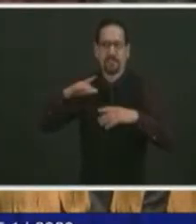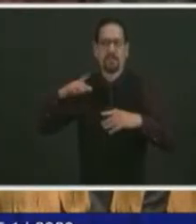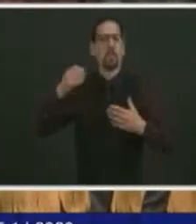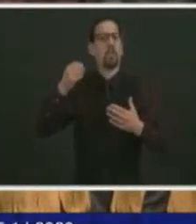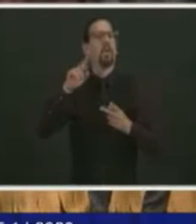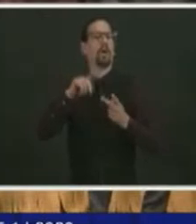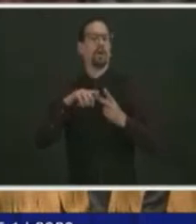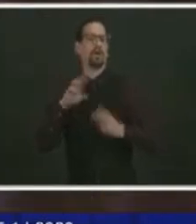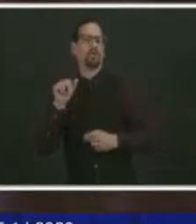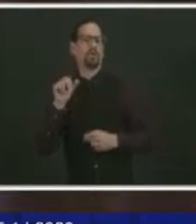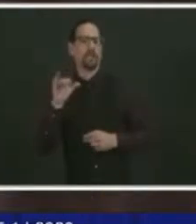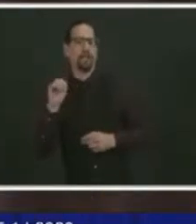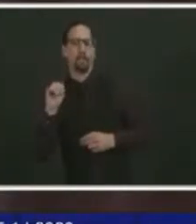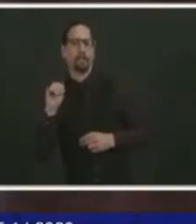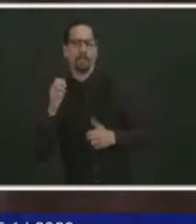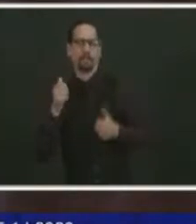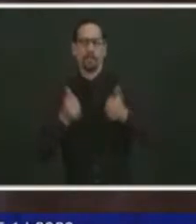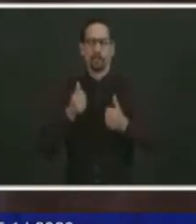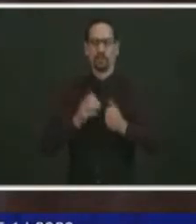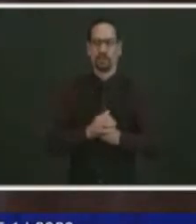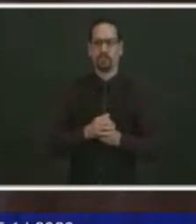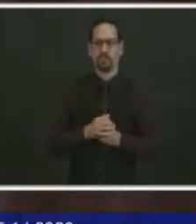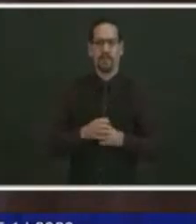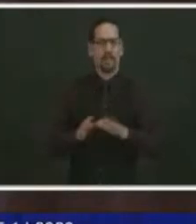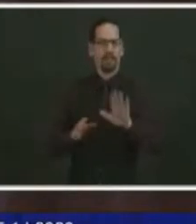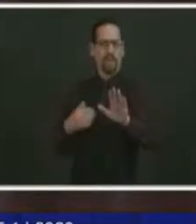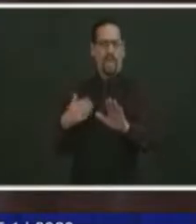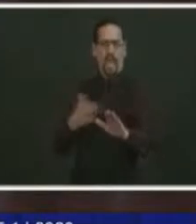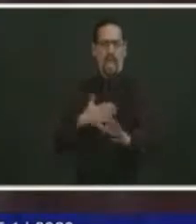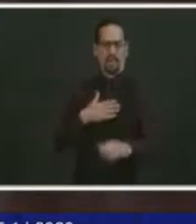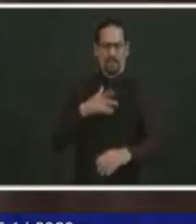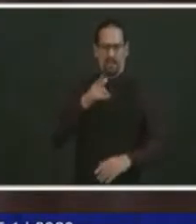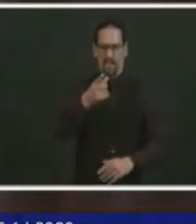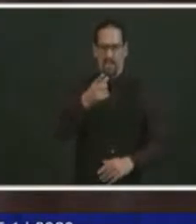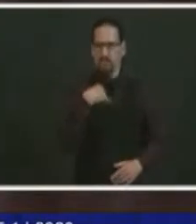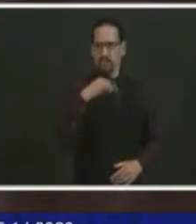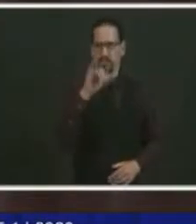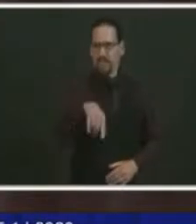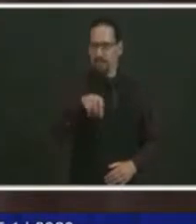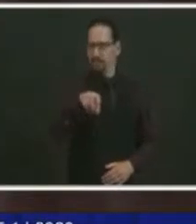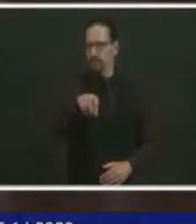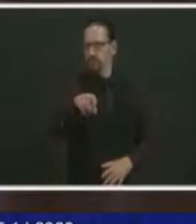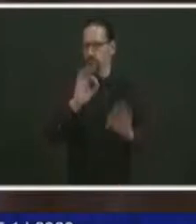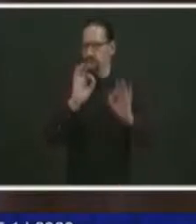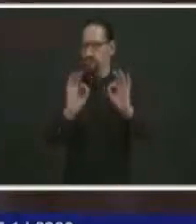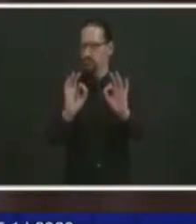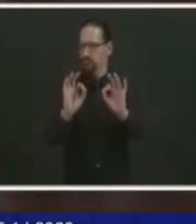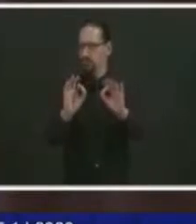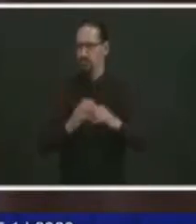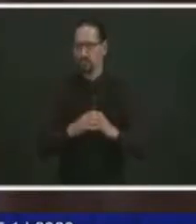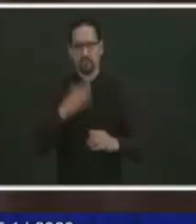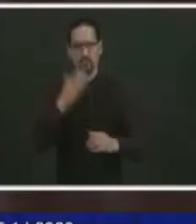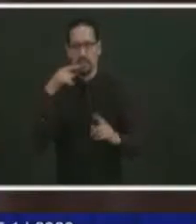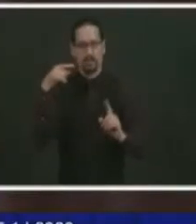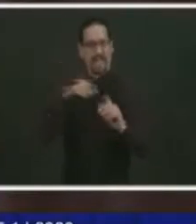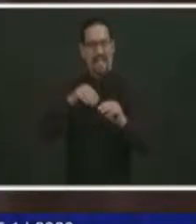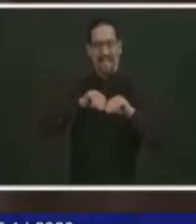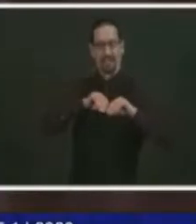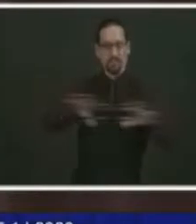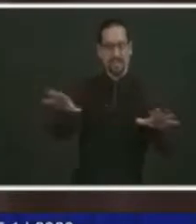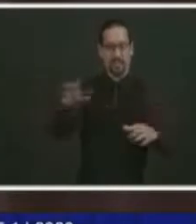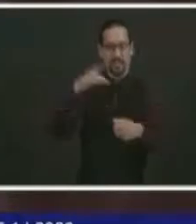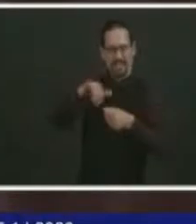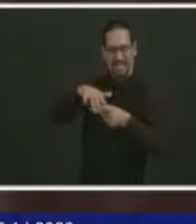me thank you for saying that. You're exactly right. The reason the outbreaks are in these areas